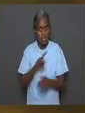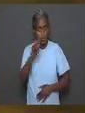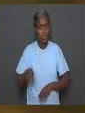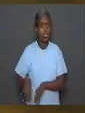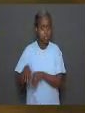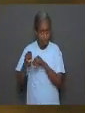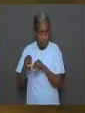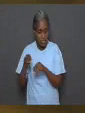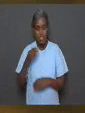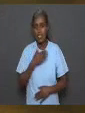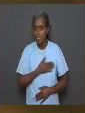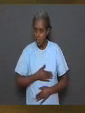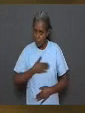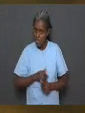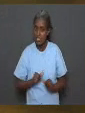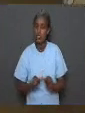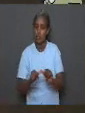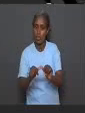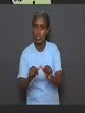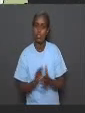students? Please go ahead.